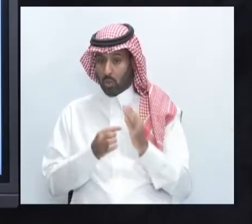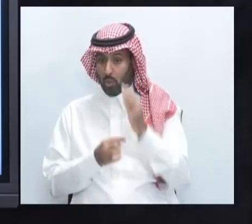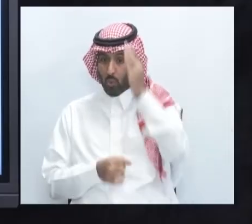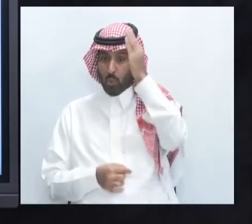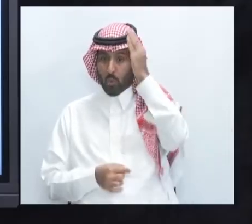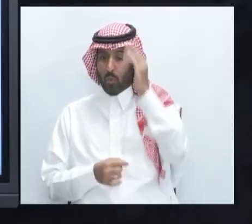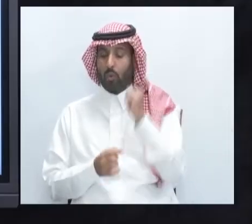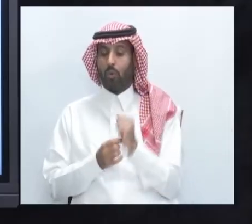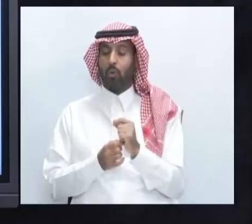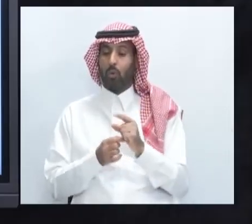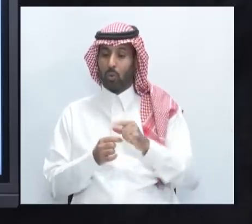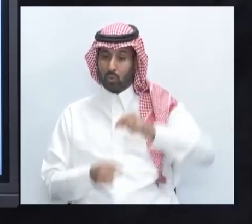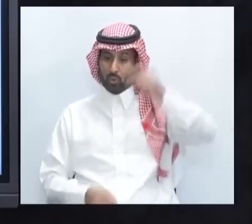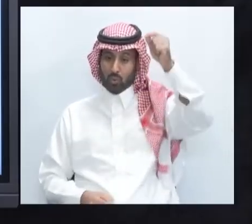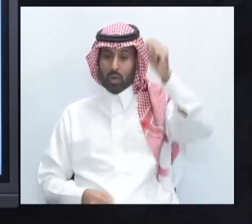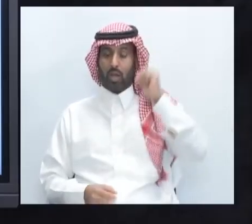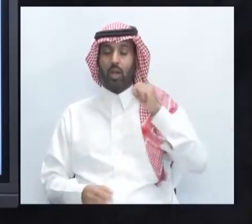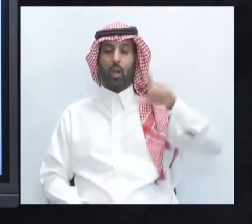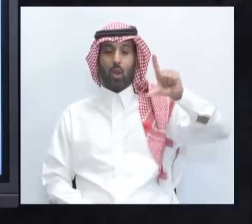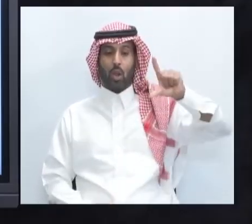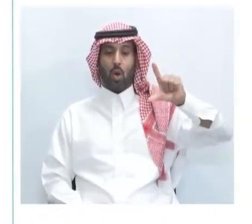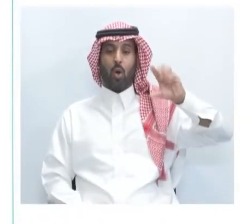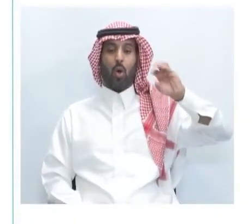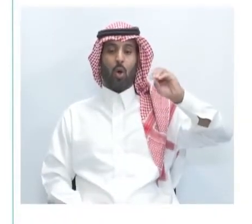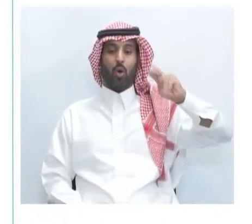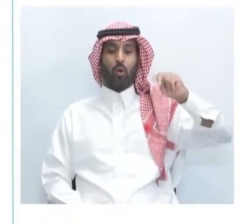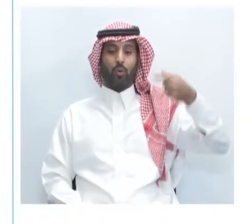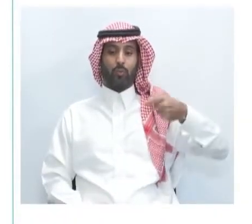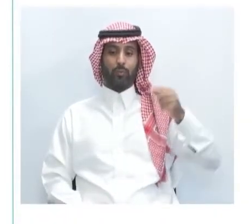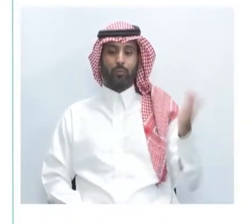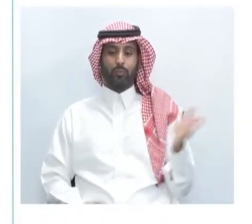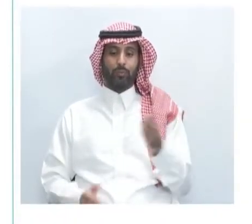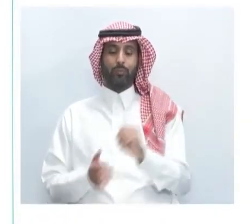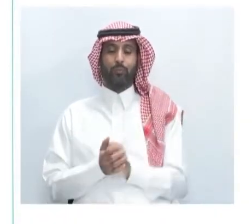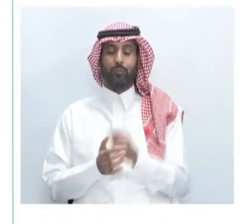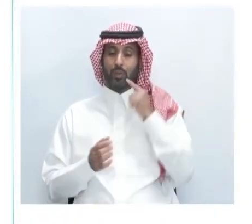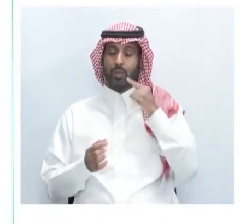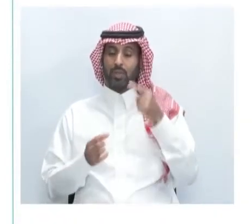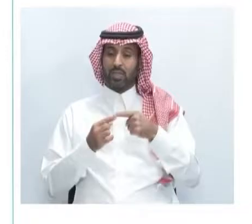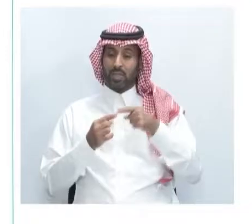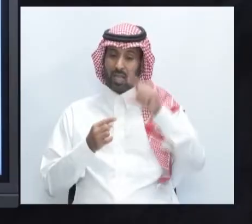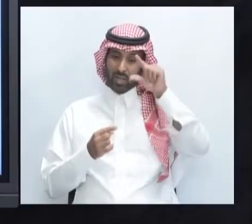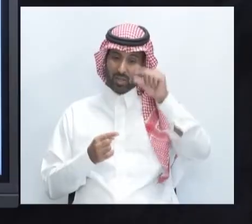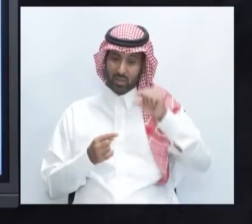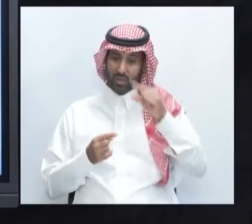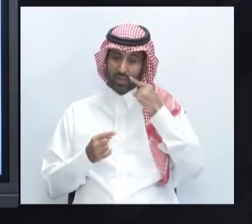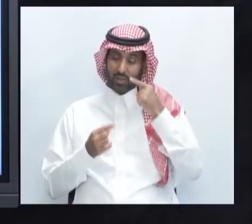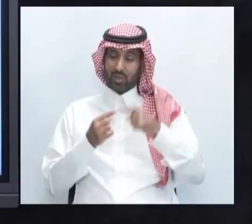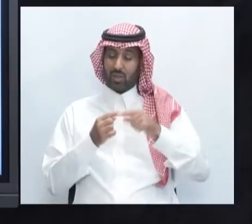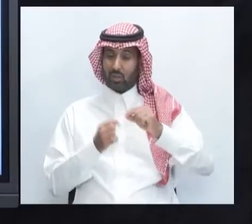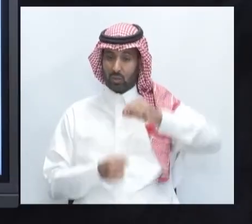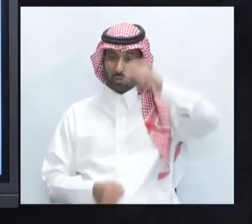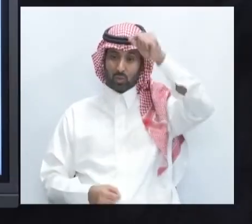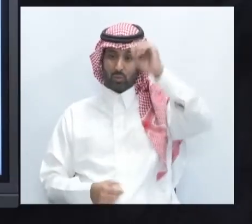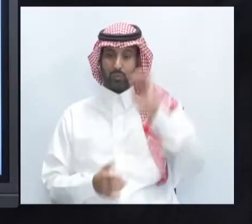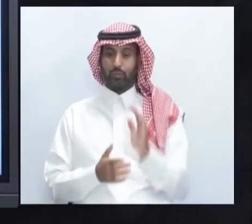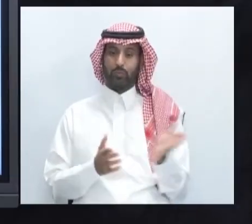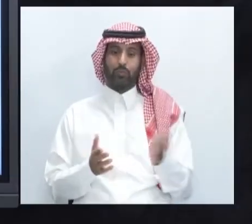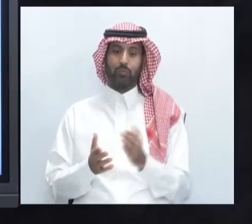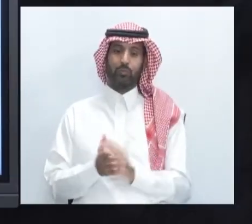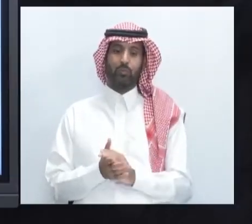it's long. Excellent. We have what? Long. So we have short and we have